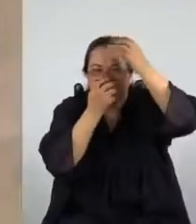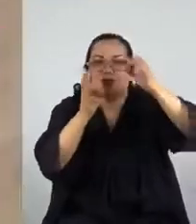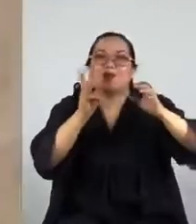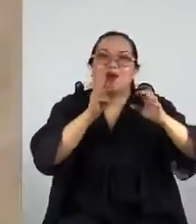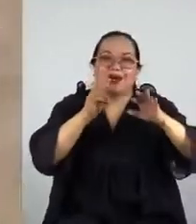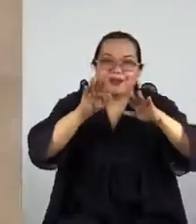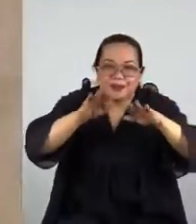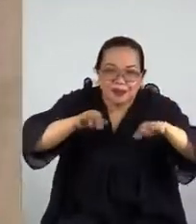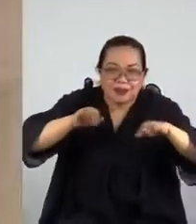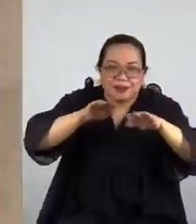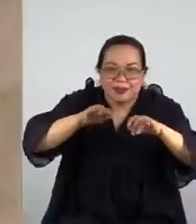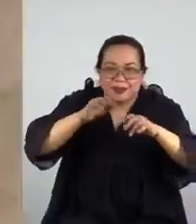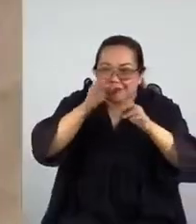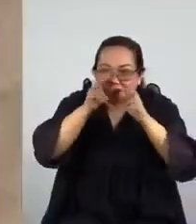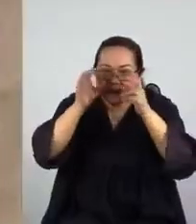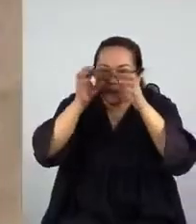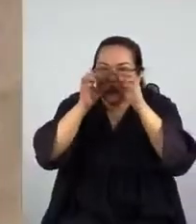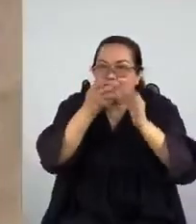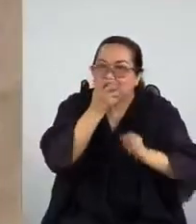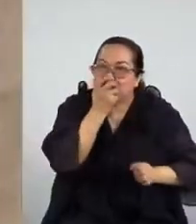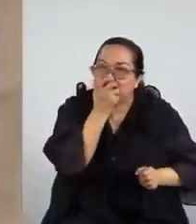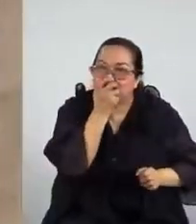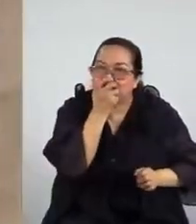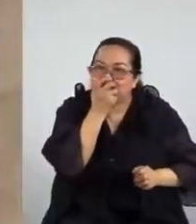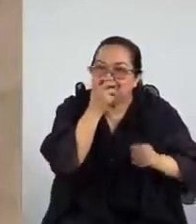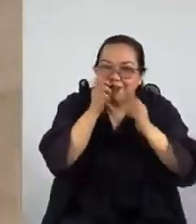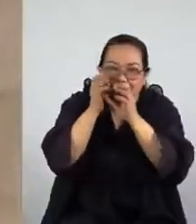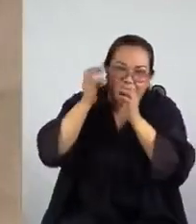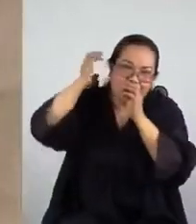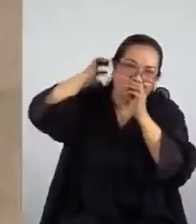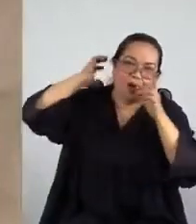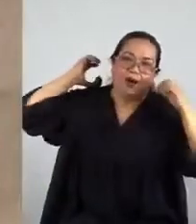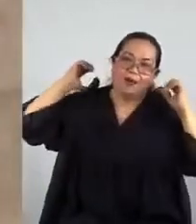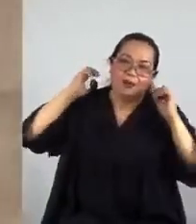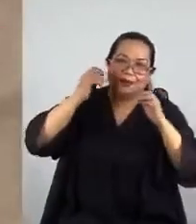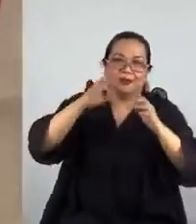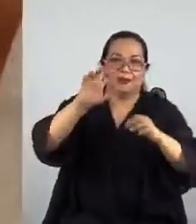to be refreshed and be instructed again. Then my pamangkin,